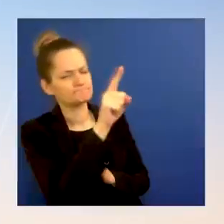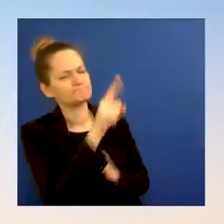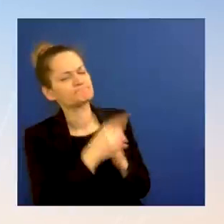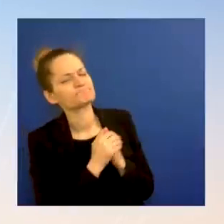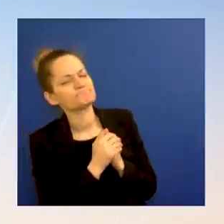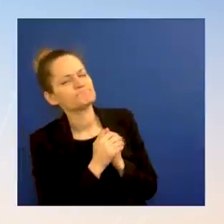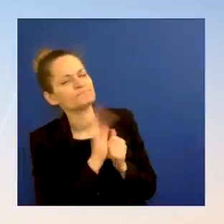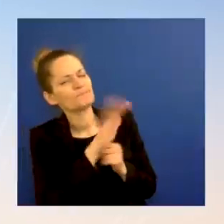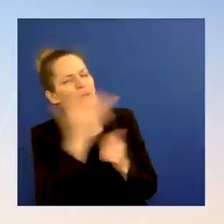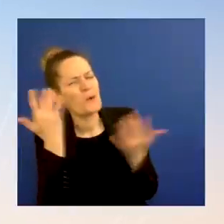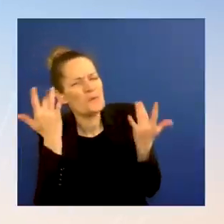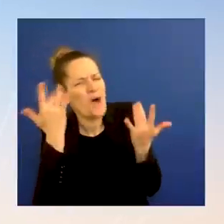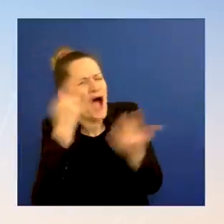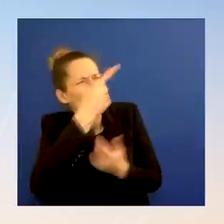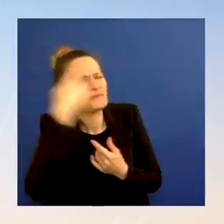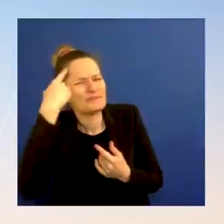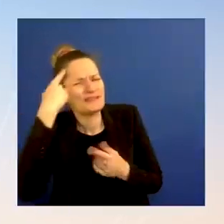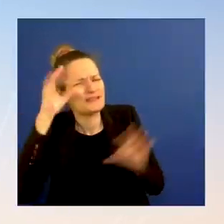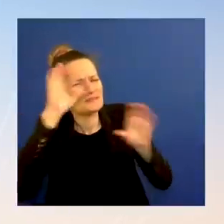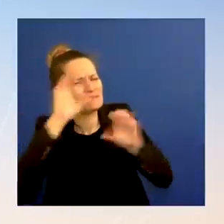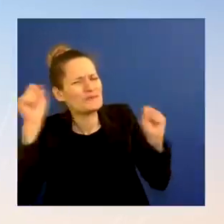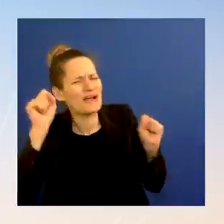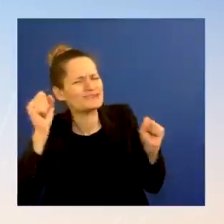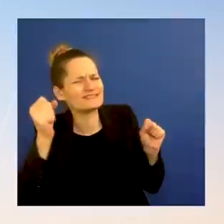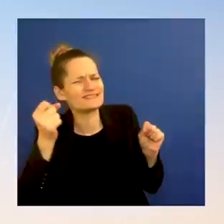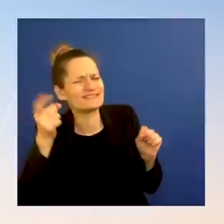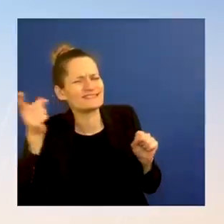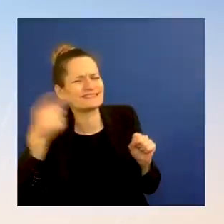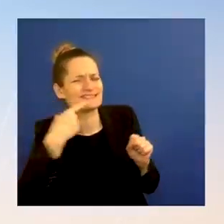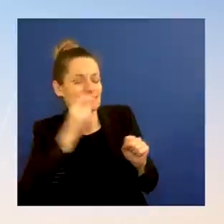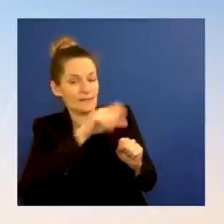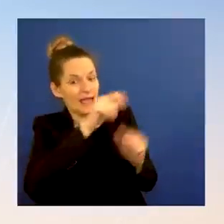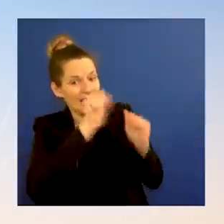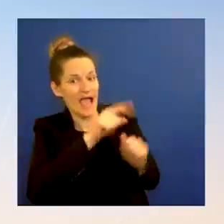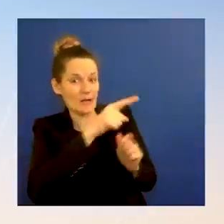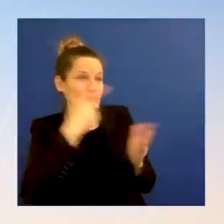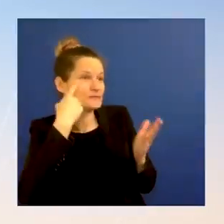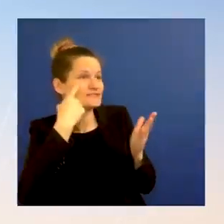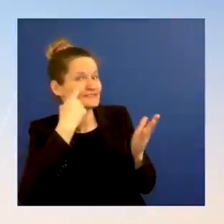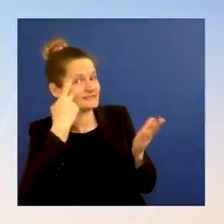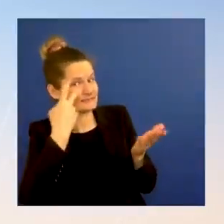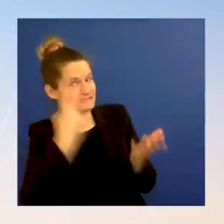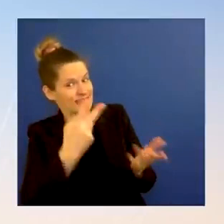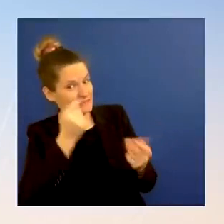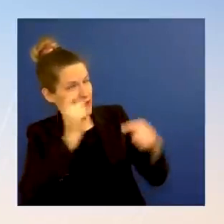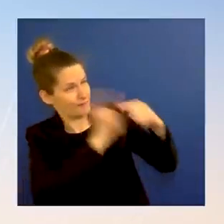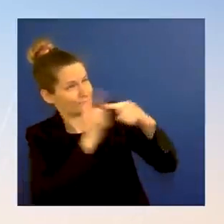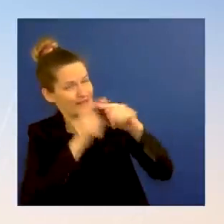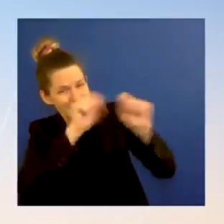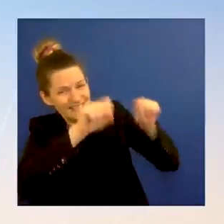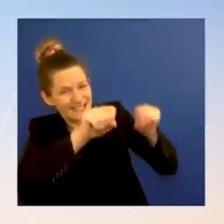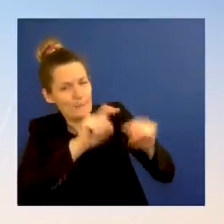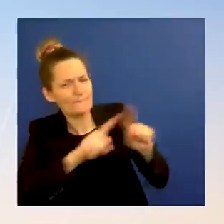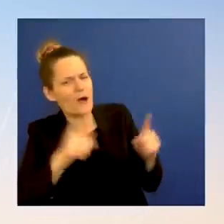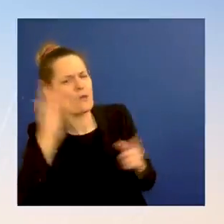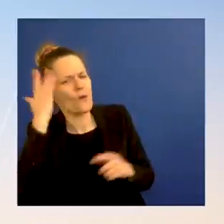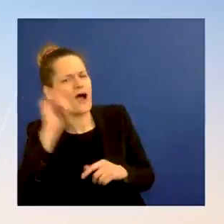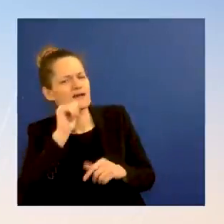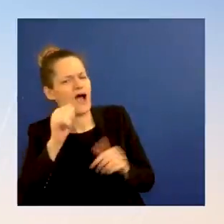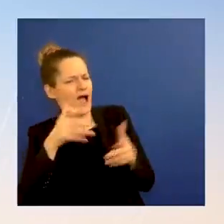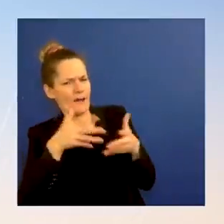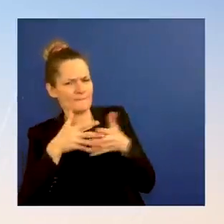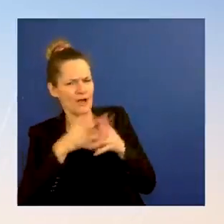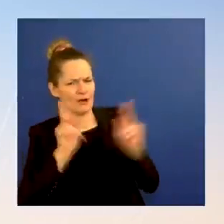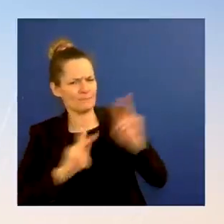voters for steering the economy in the right direction? Well, I think that's a really complicated question. We know that the American Rescue Plan